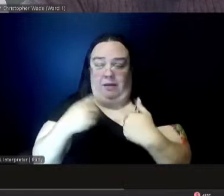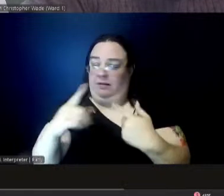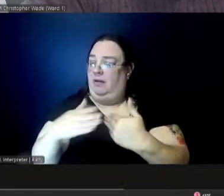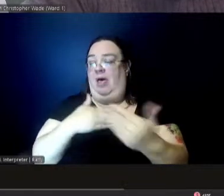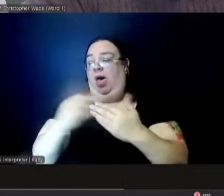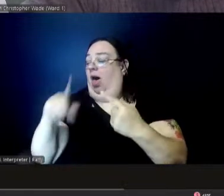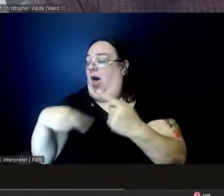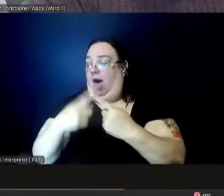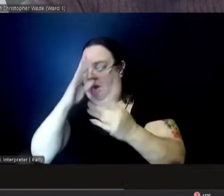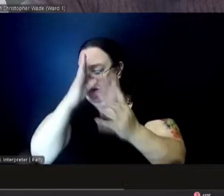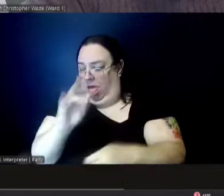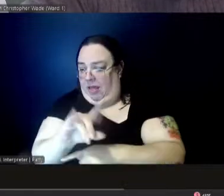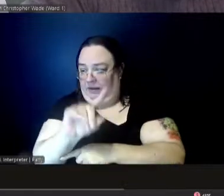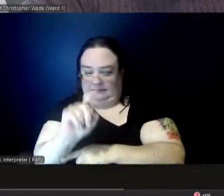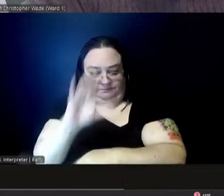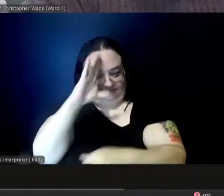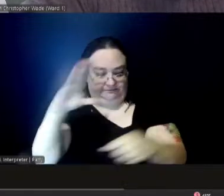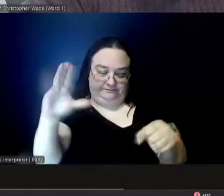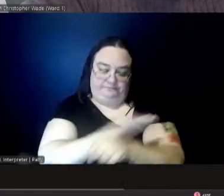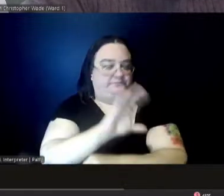be entirely on Zoom.